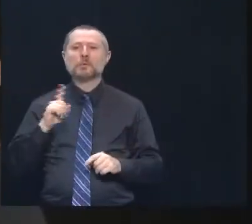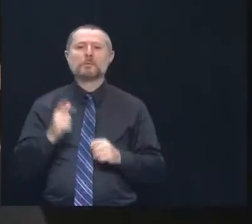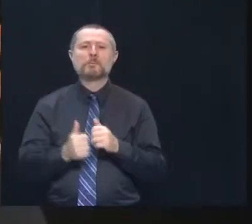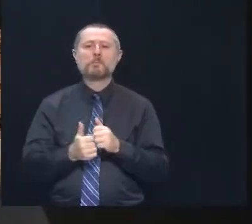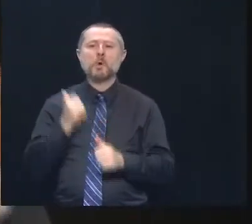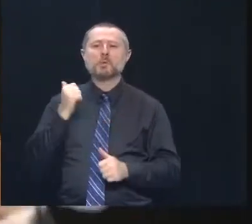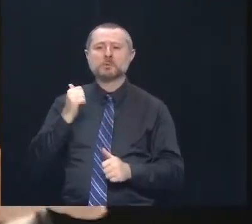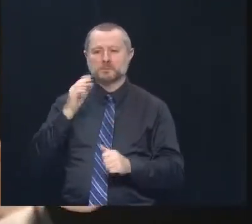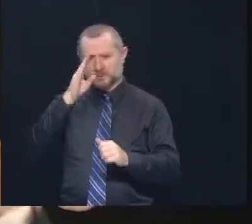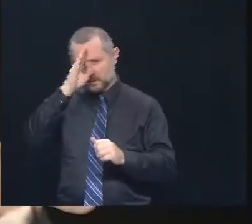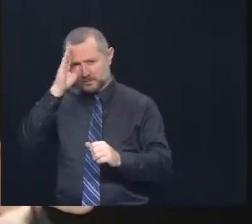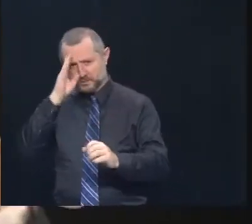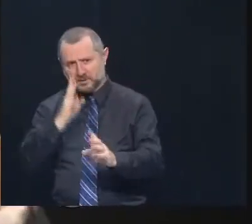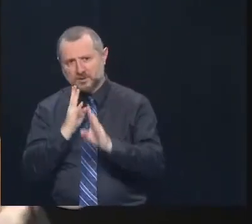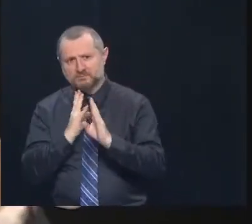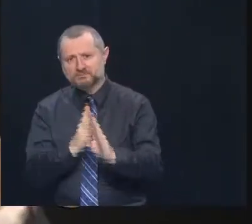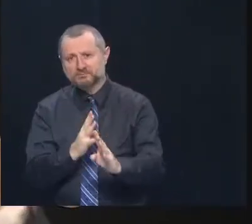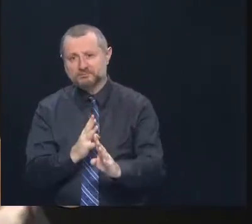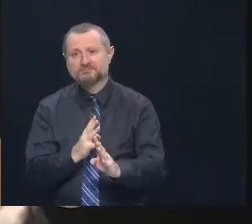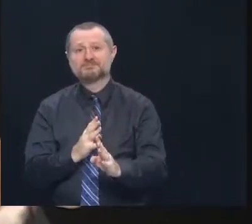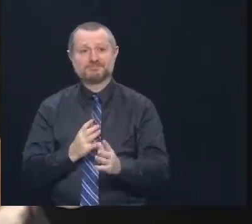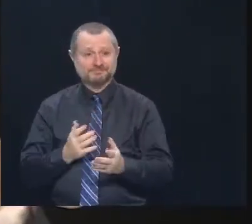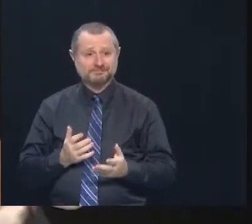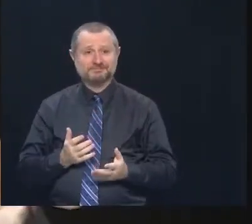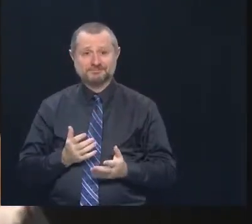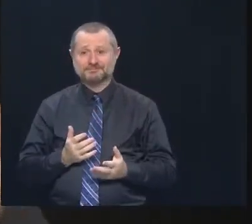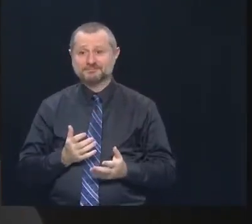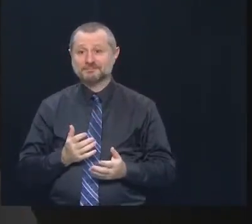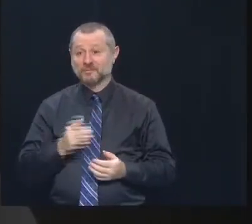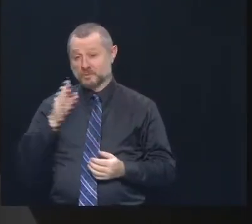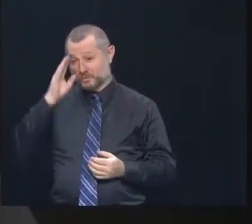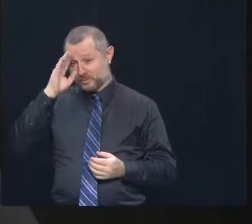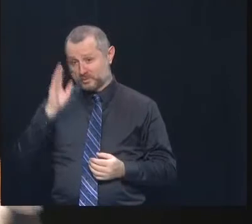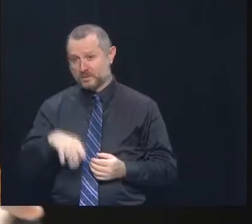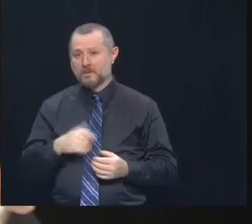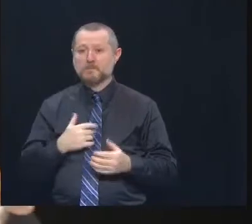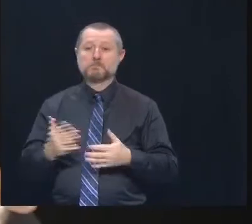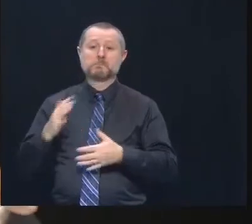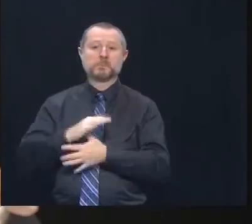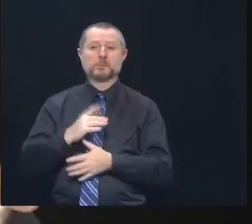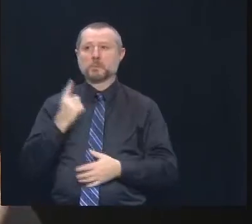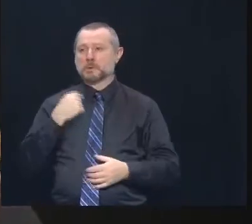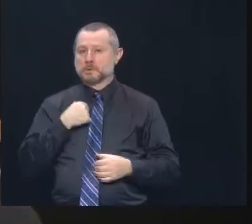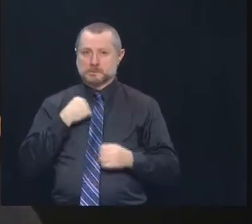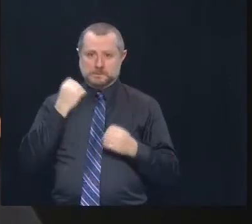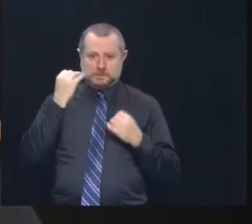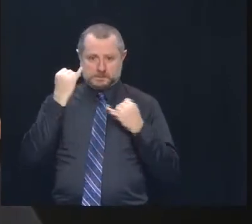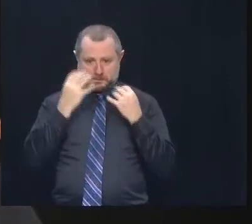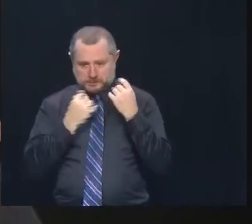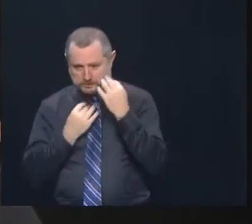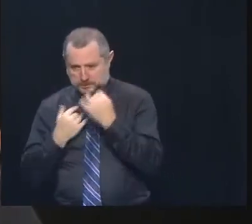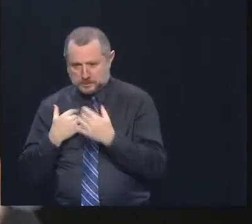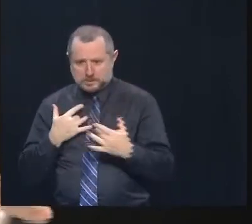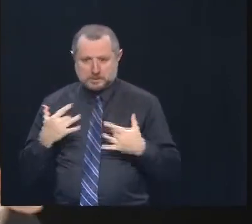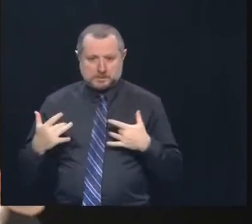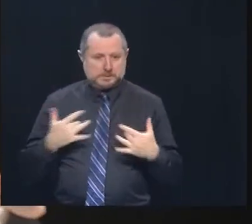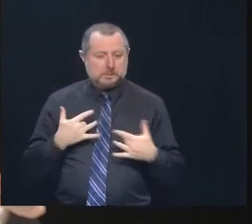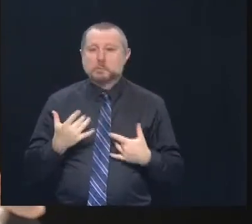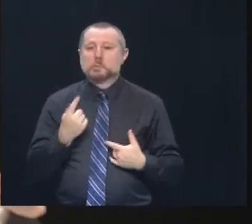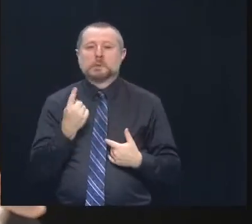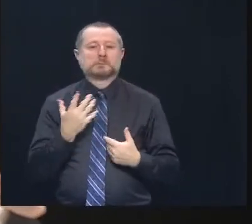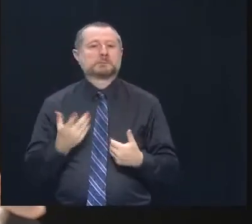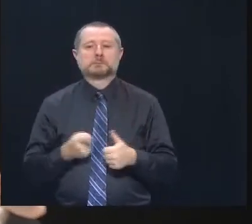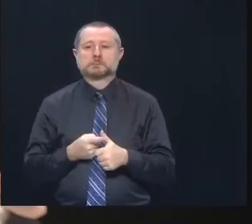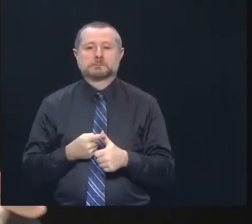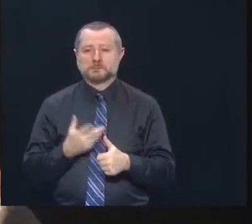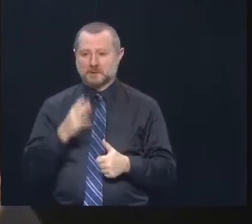What is the greatest fear during COVID? Greatest fear is you overwhelm the hospital